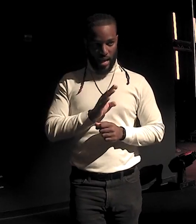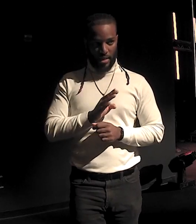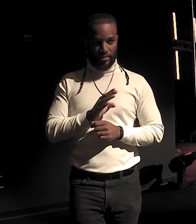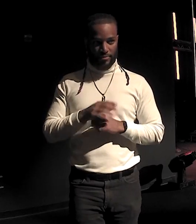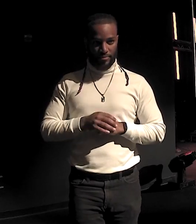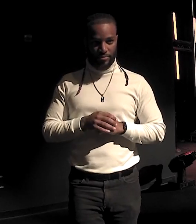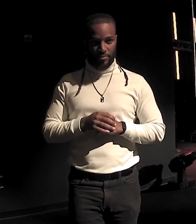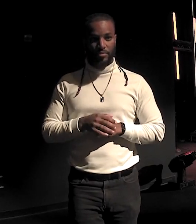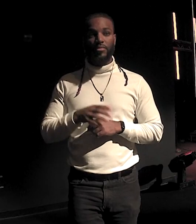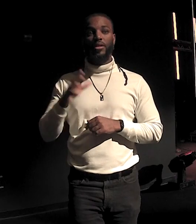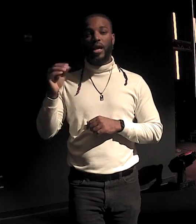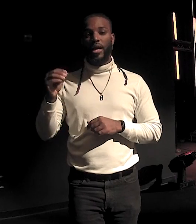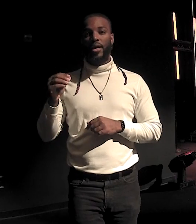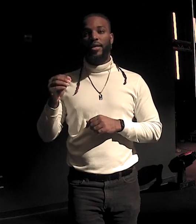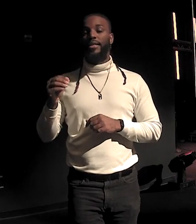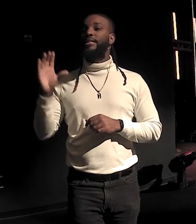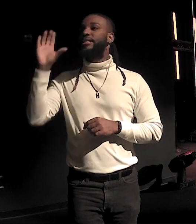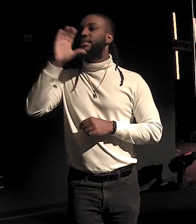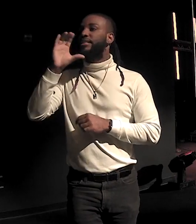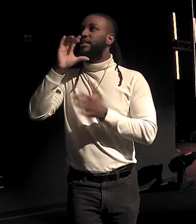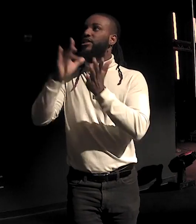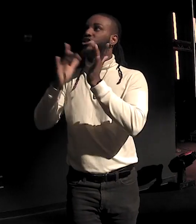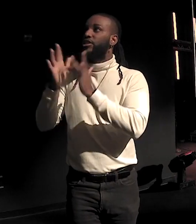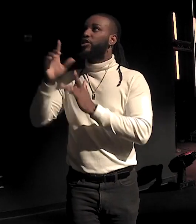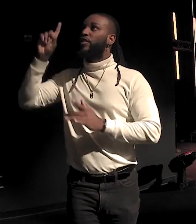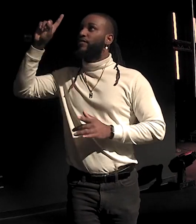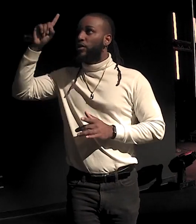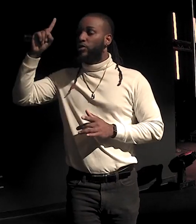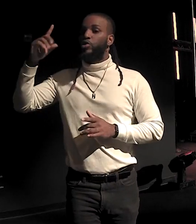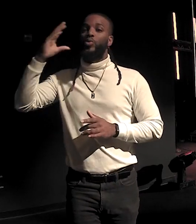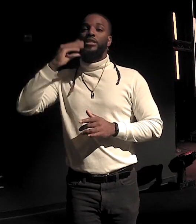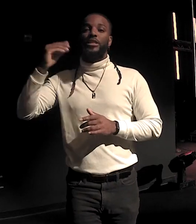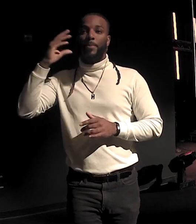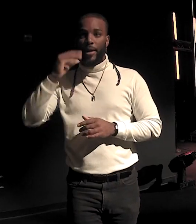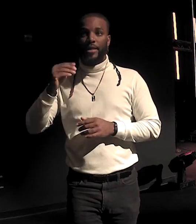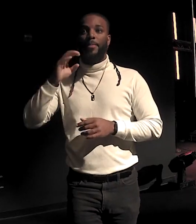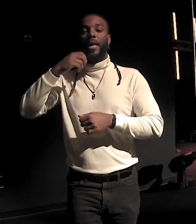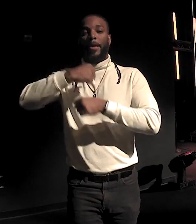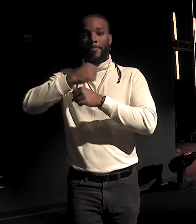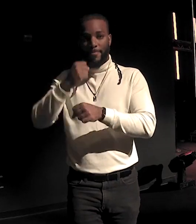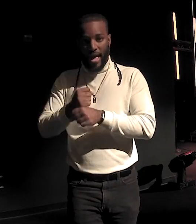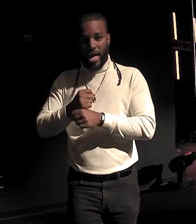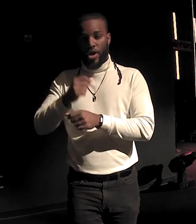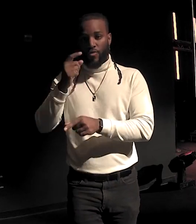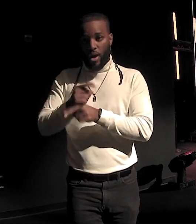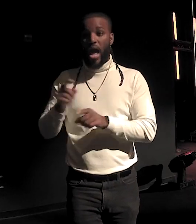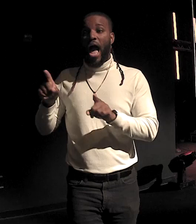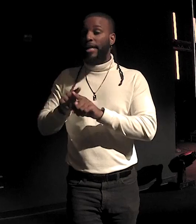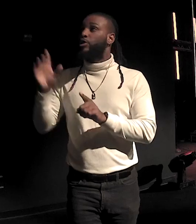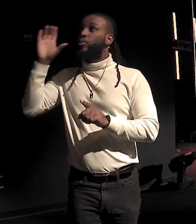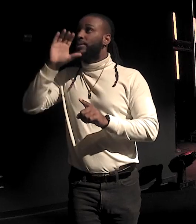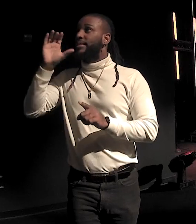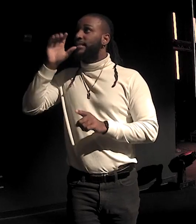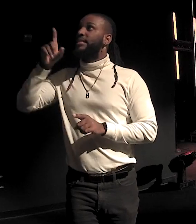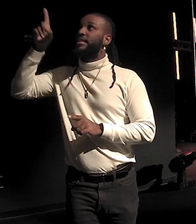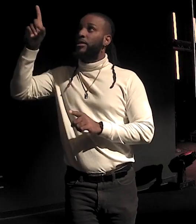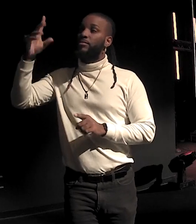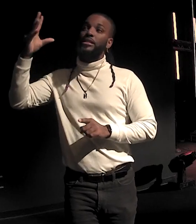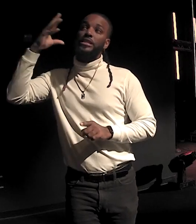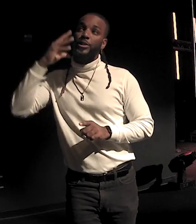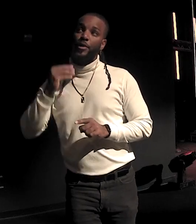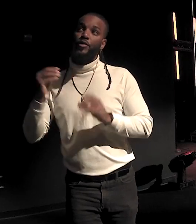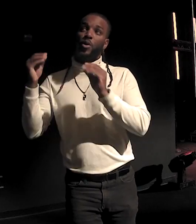made us to be. And seek Jesus first to experience being made right. As we seek him, we experience more